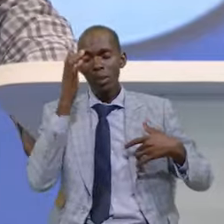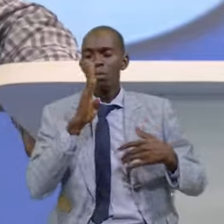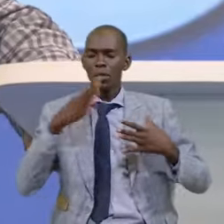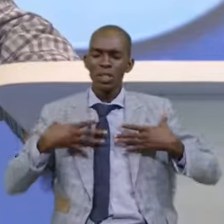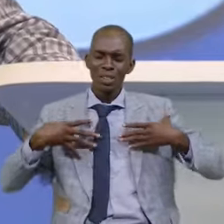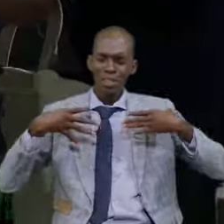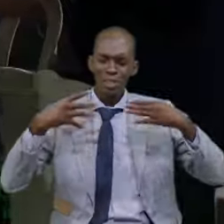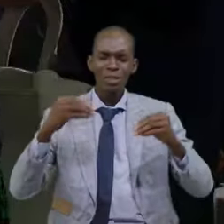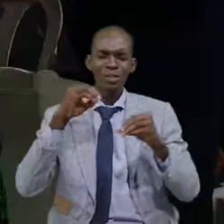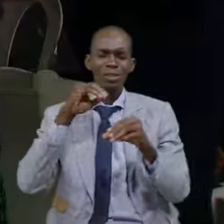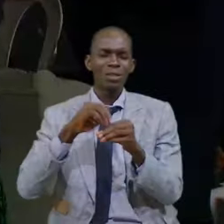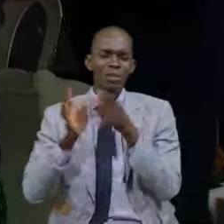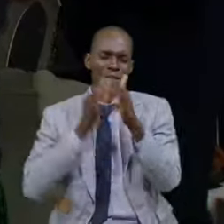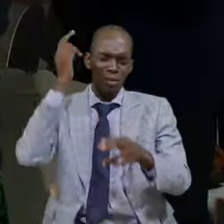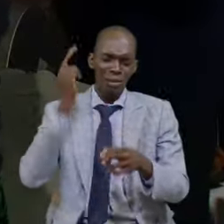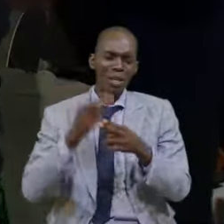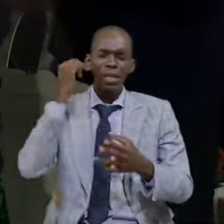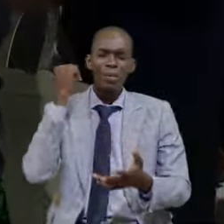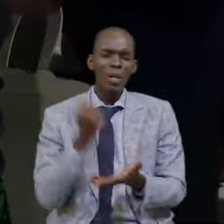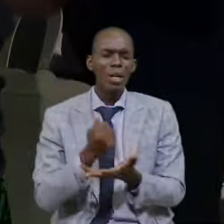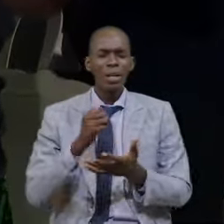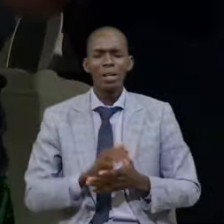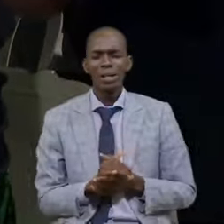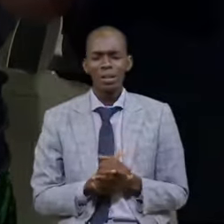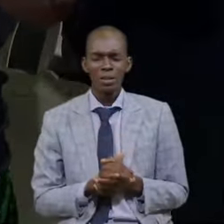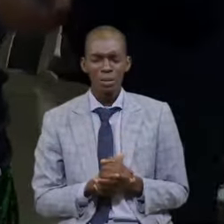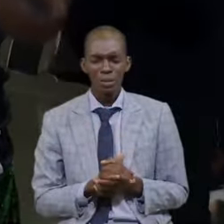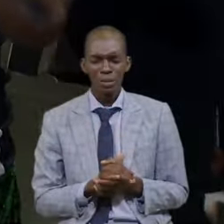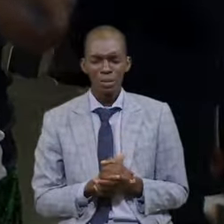healed in Jesus' name.